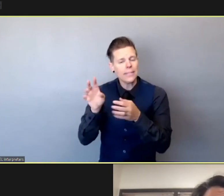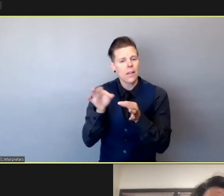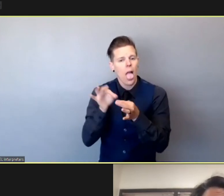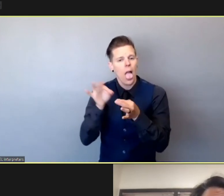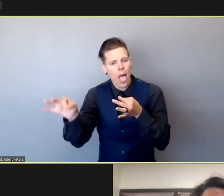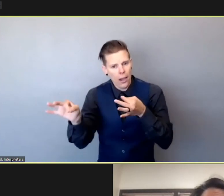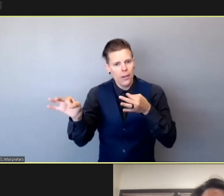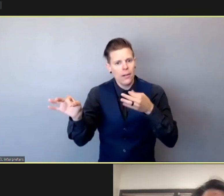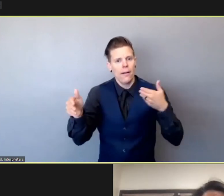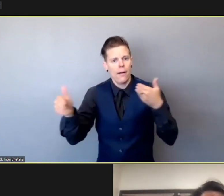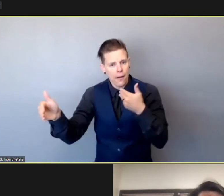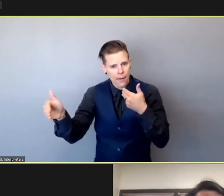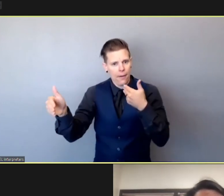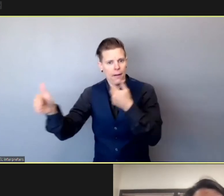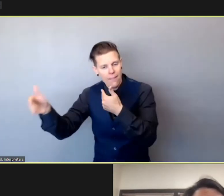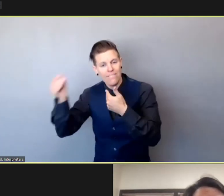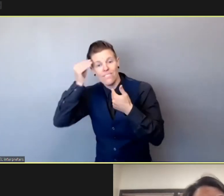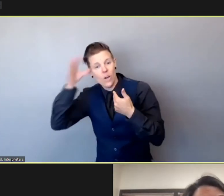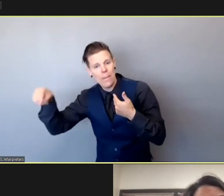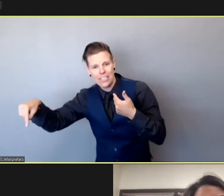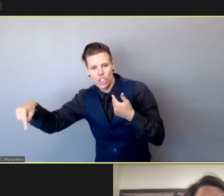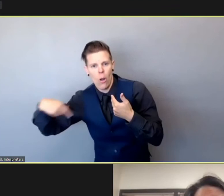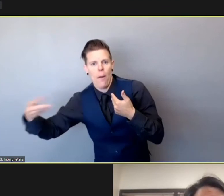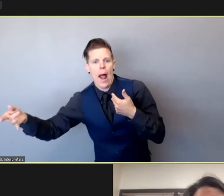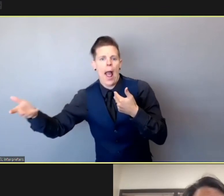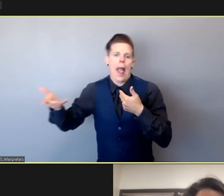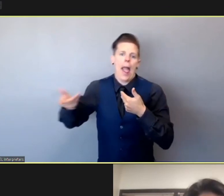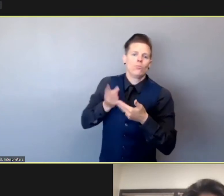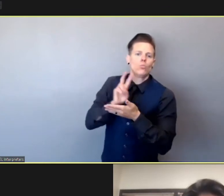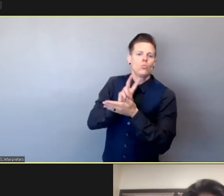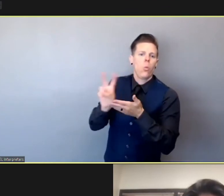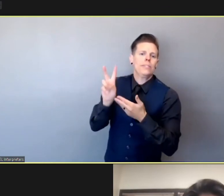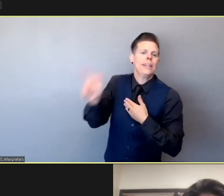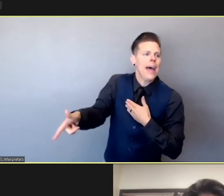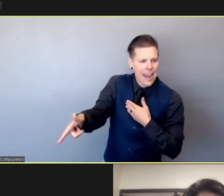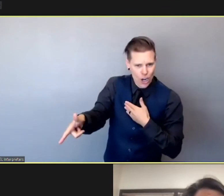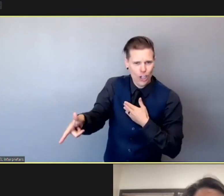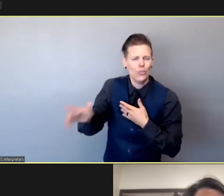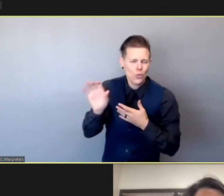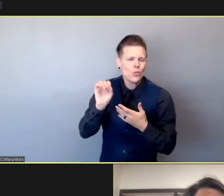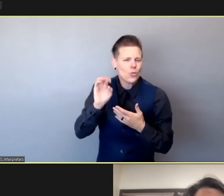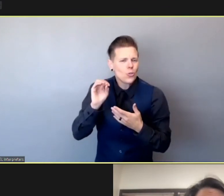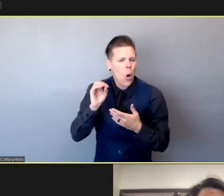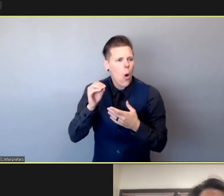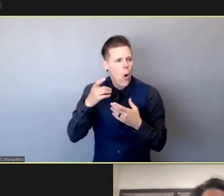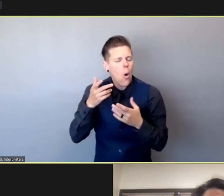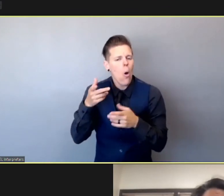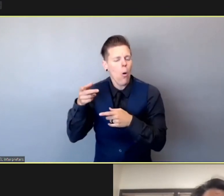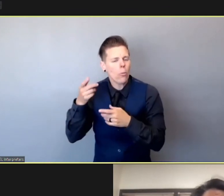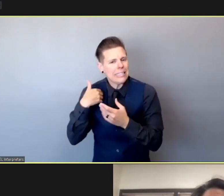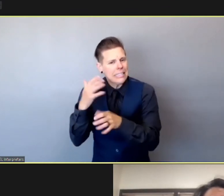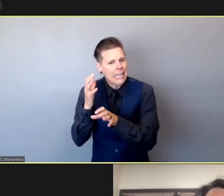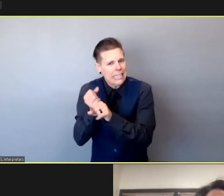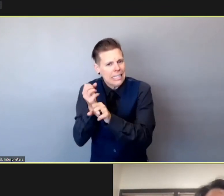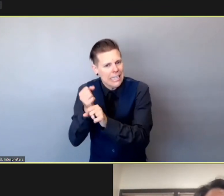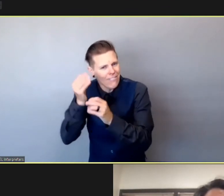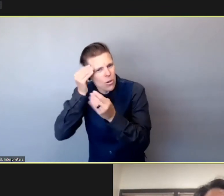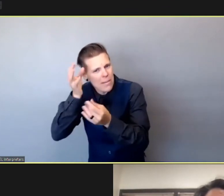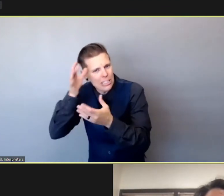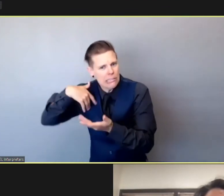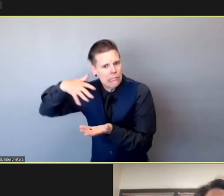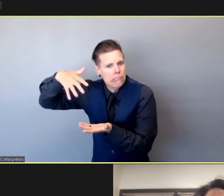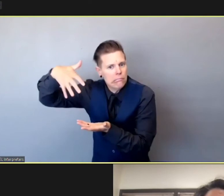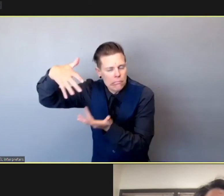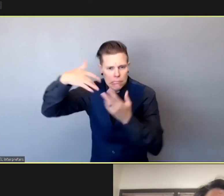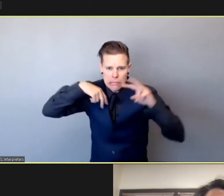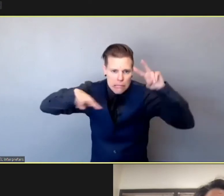weeks hospitalizations and deaths. So by sampling that group later, we're and looking for variants and things like that,